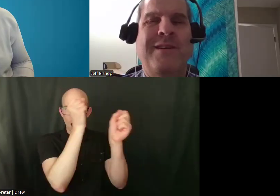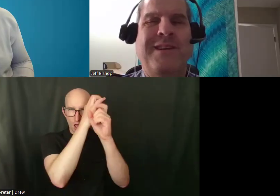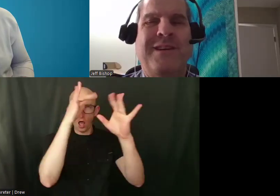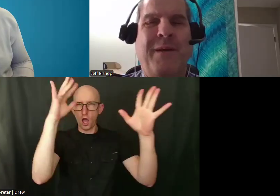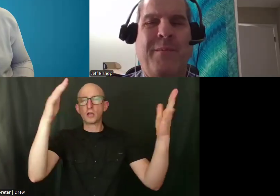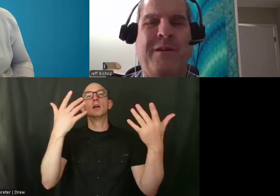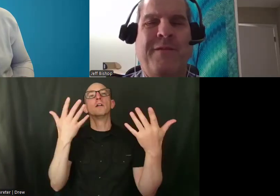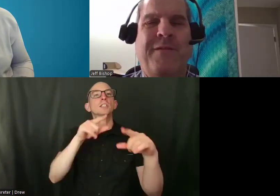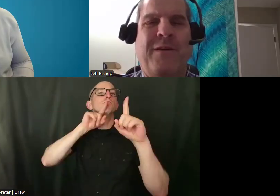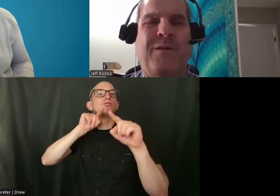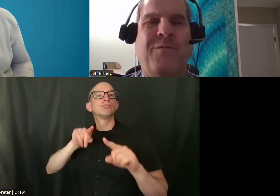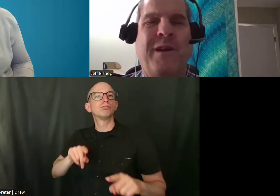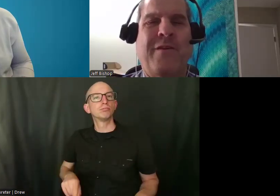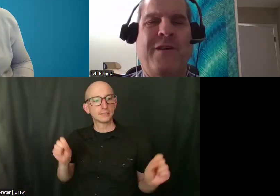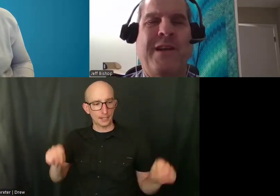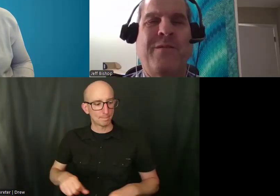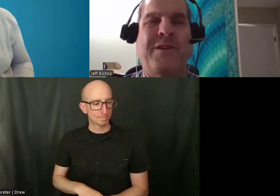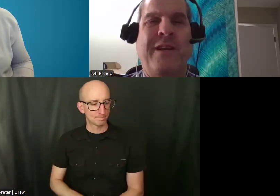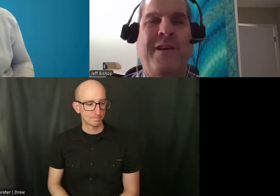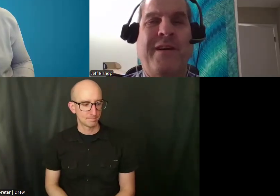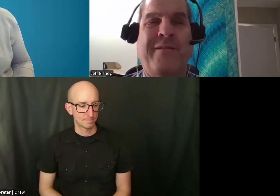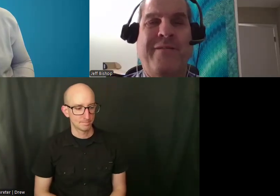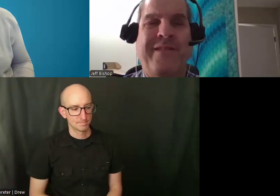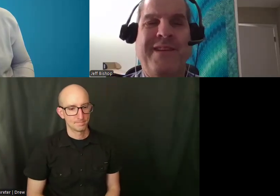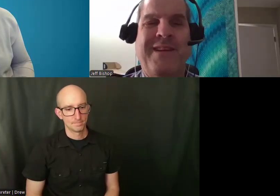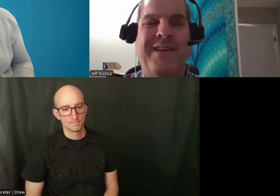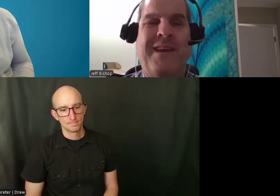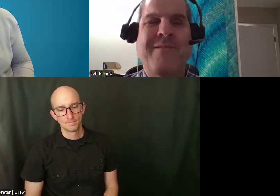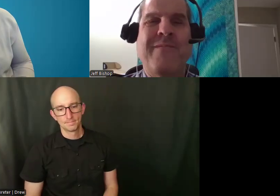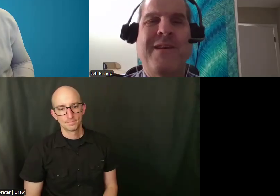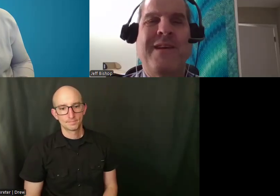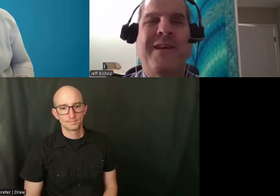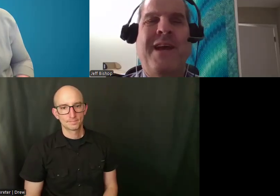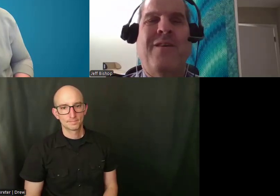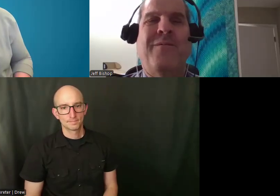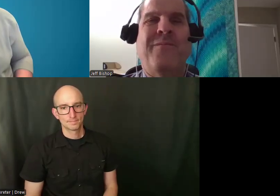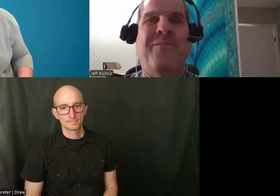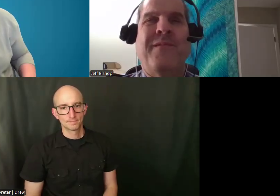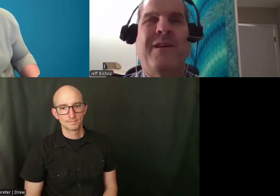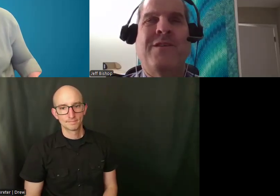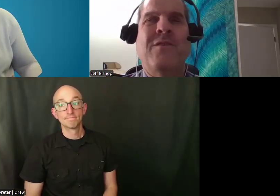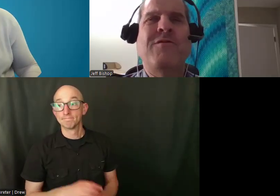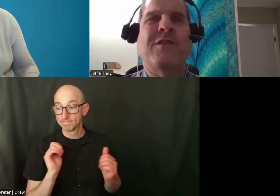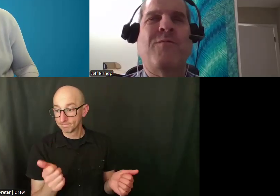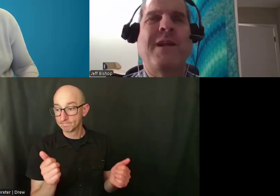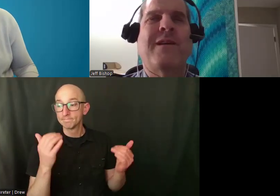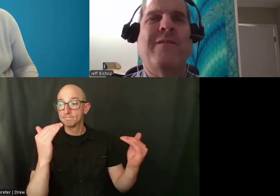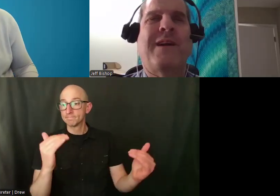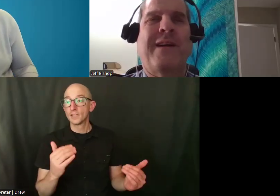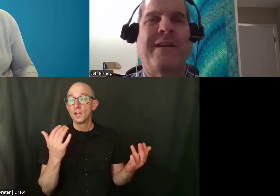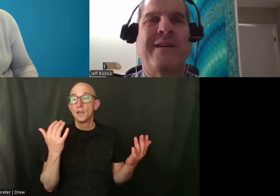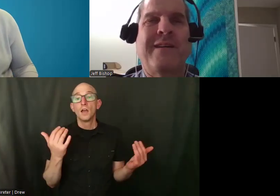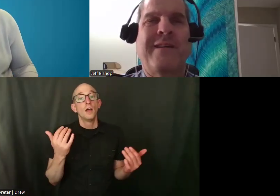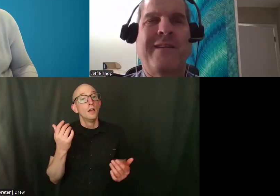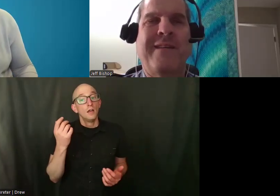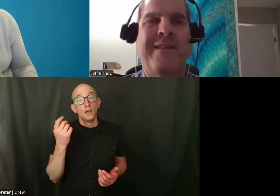quote to be able to fulfill what you're trying to achieve here. Okay. Now, don't just read the cover